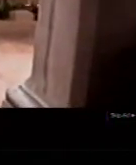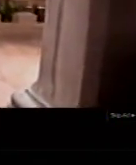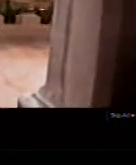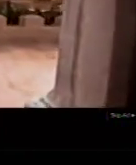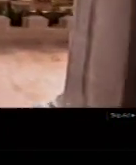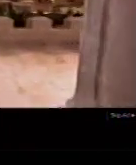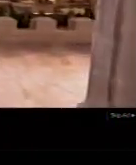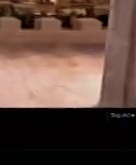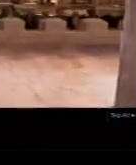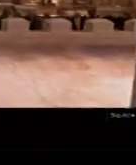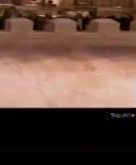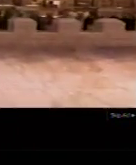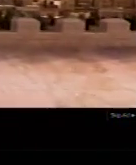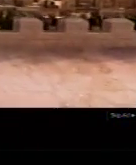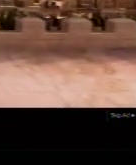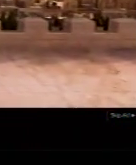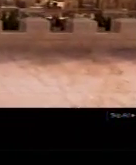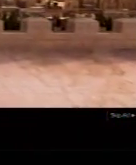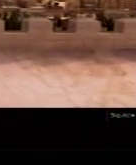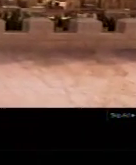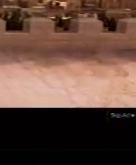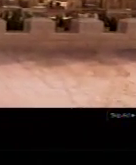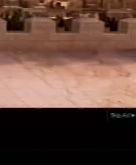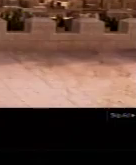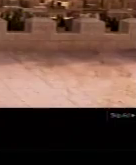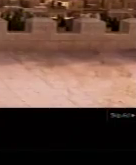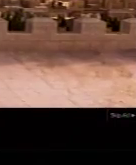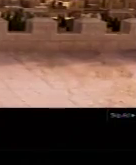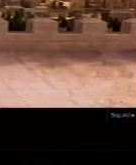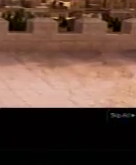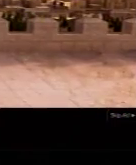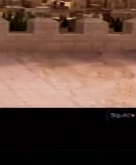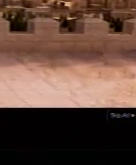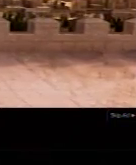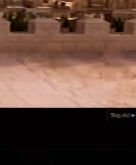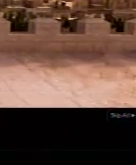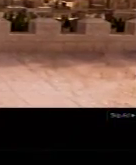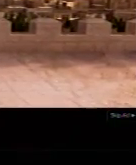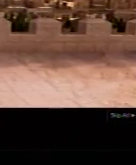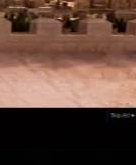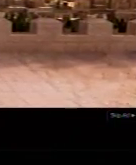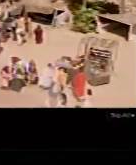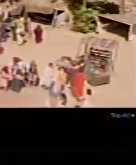Why did kings come from the east to worship the king of the Jews?